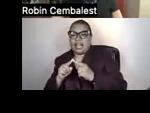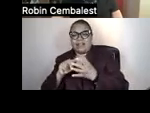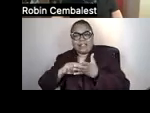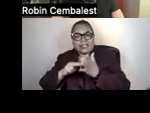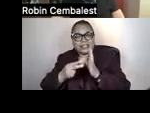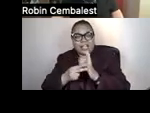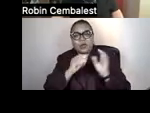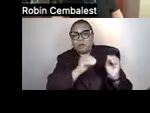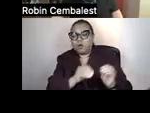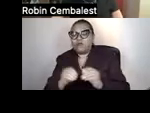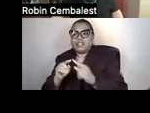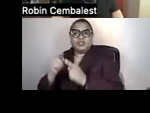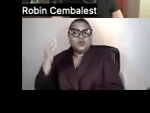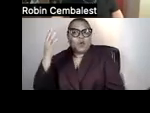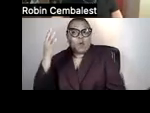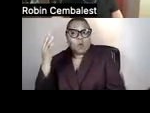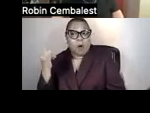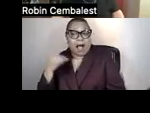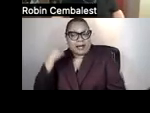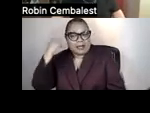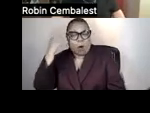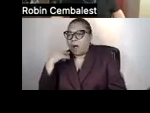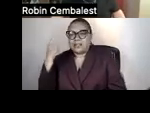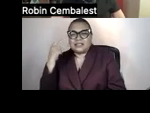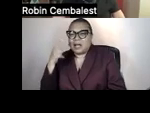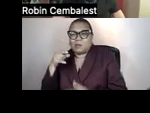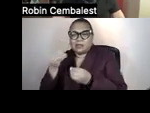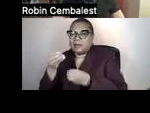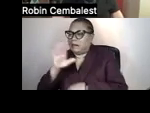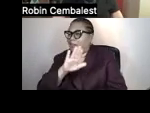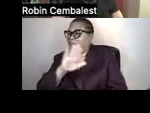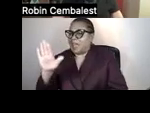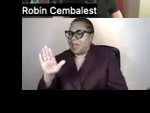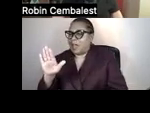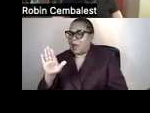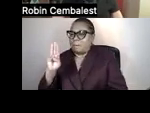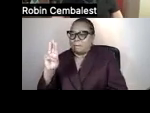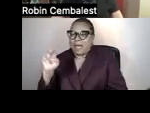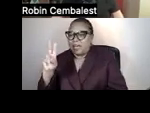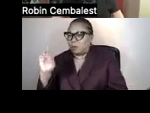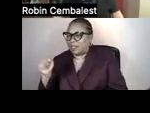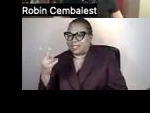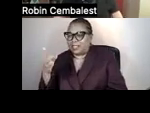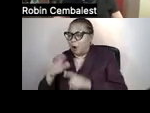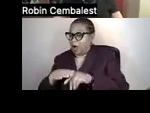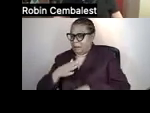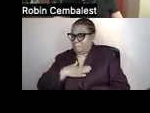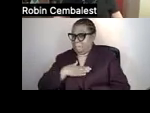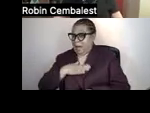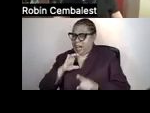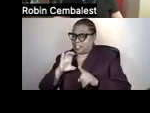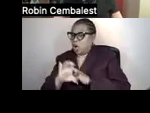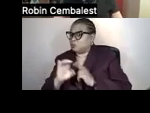and we're moving into the why in our head of why should someone spend their bandwidth in whatever way on my